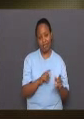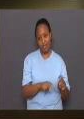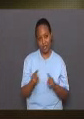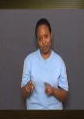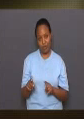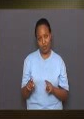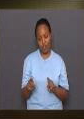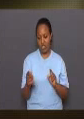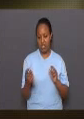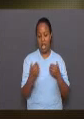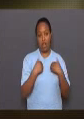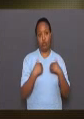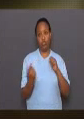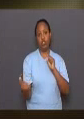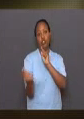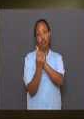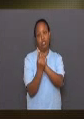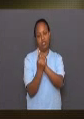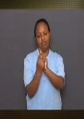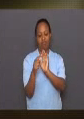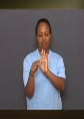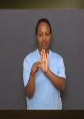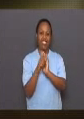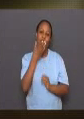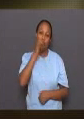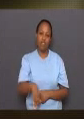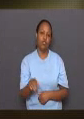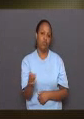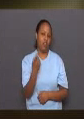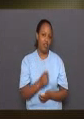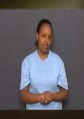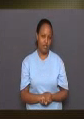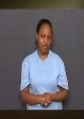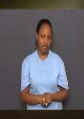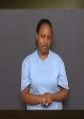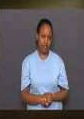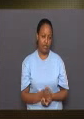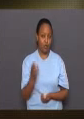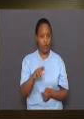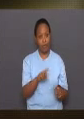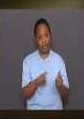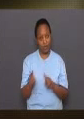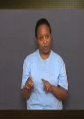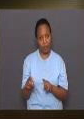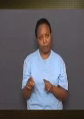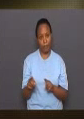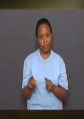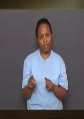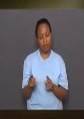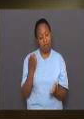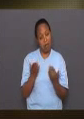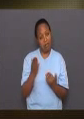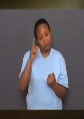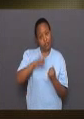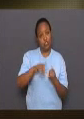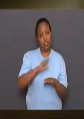the relationship in a negative way, and you might even choose to